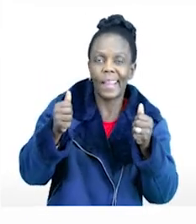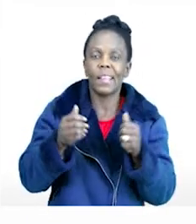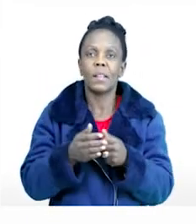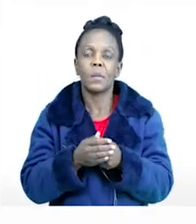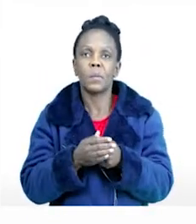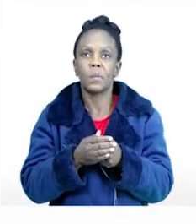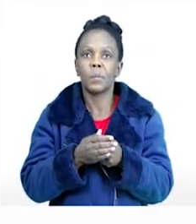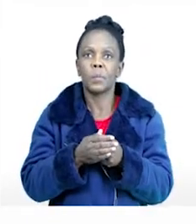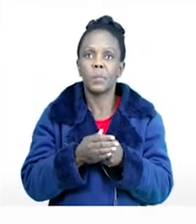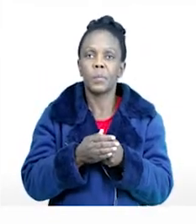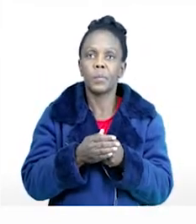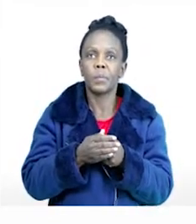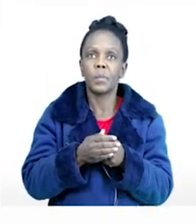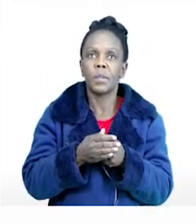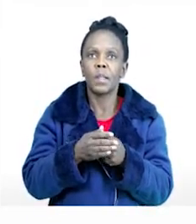to the car.